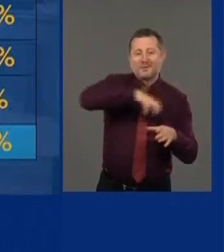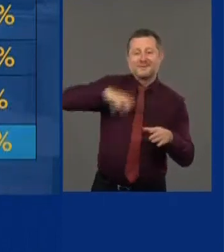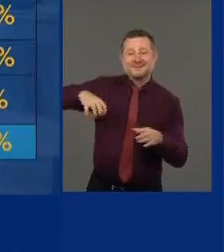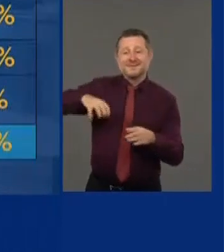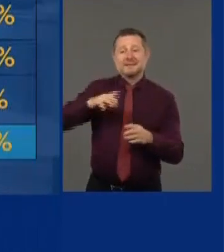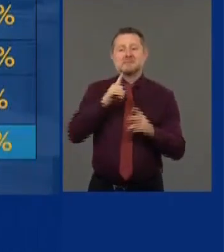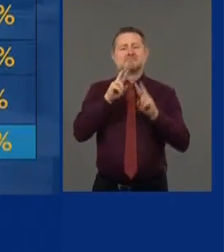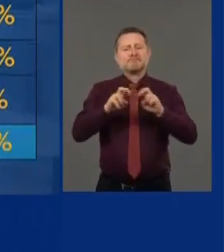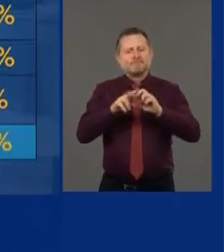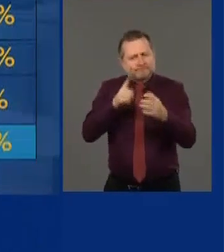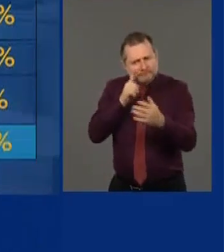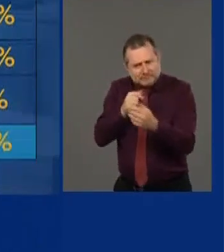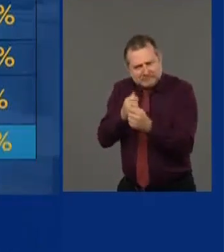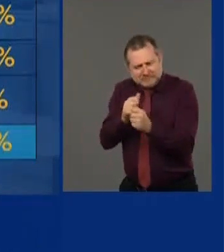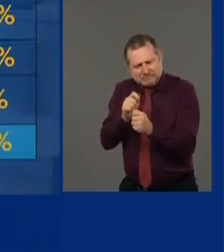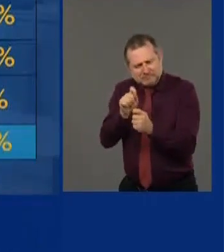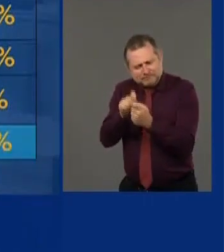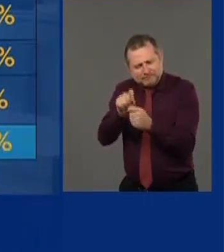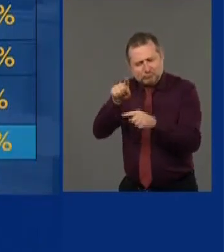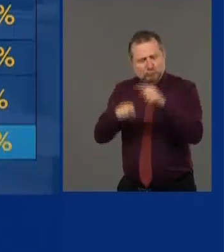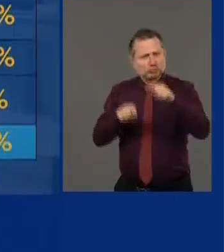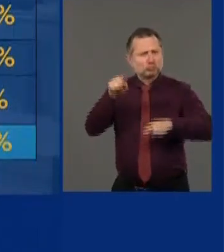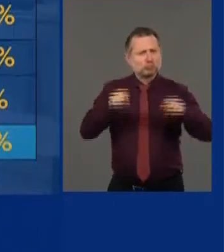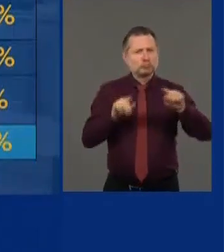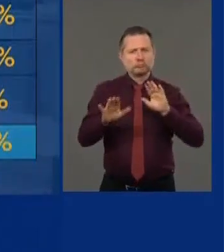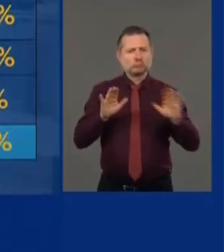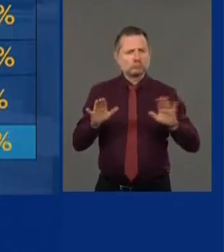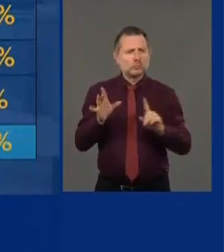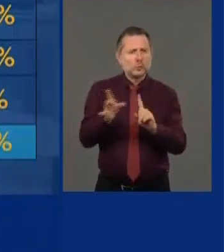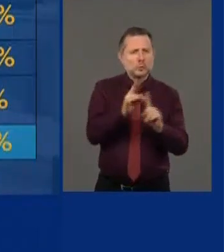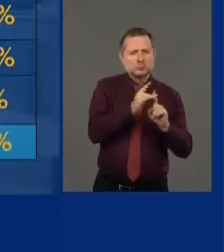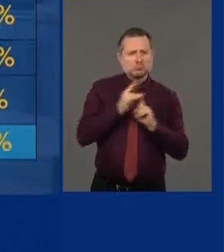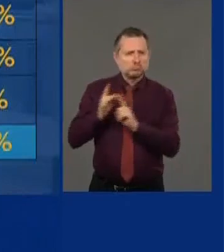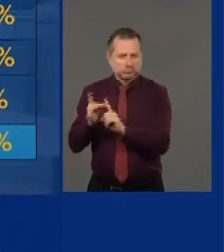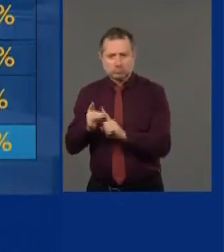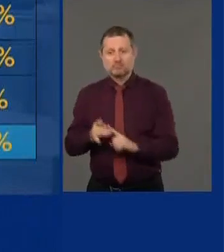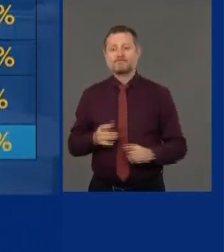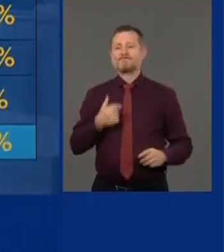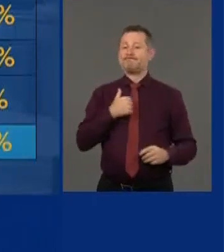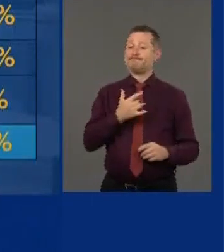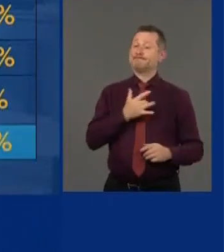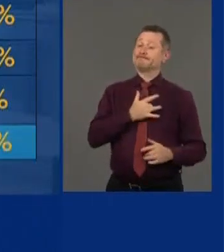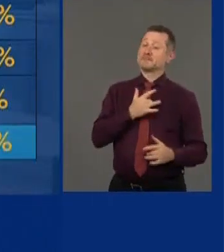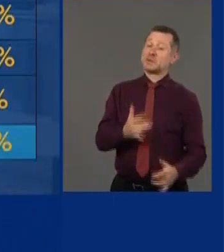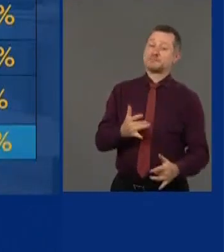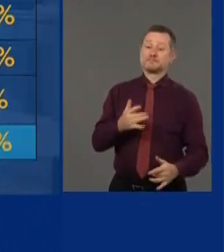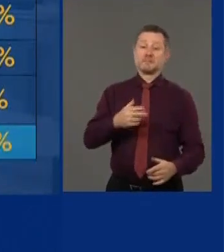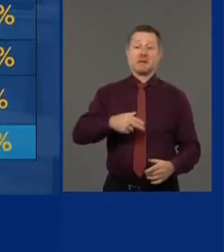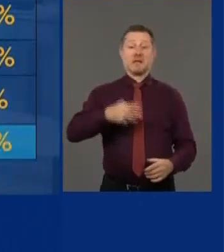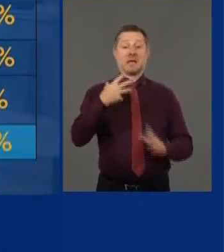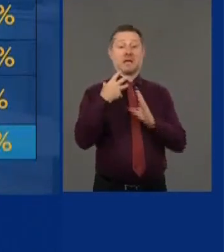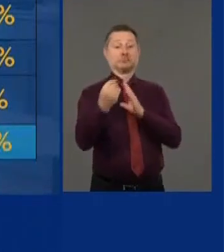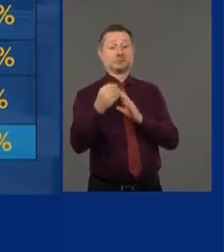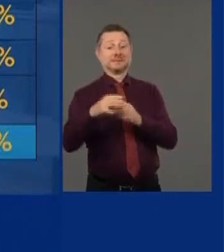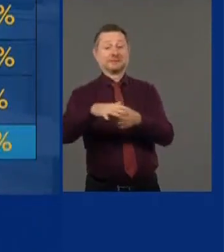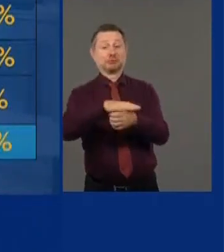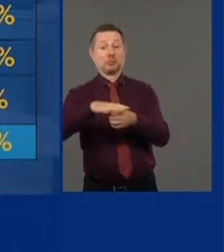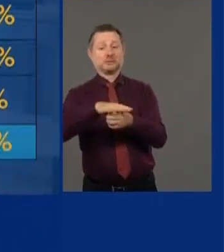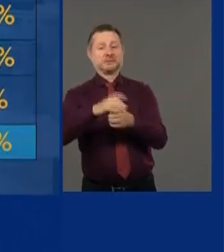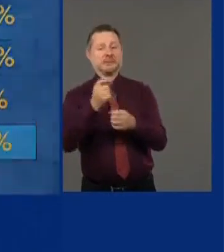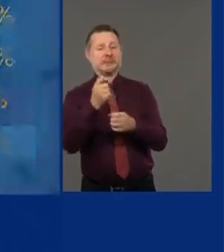because there's a wide variance in the infection rate. It tends to be worse in the outer boroughs, but you